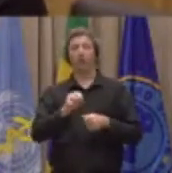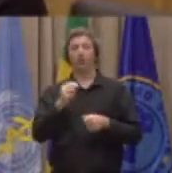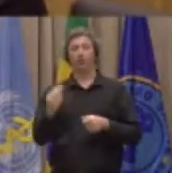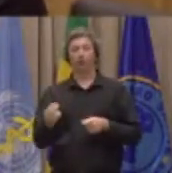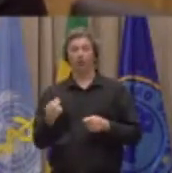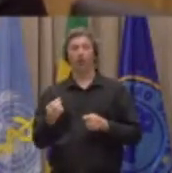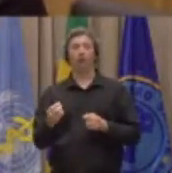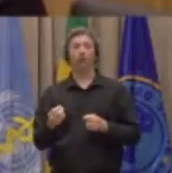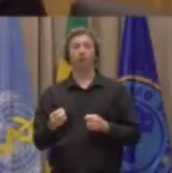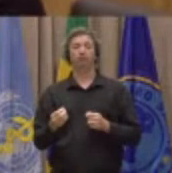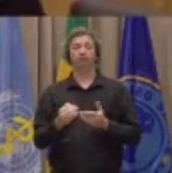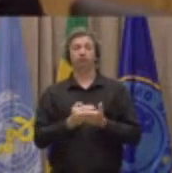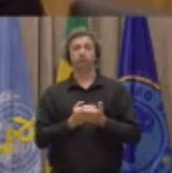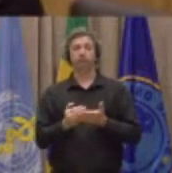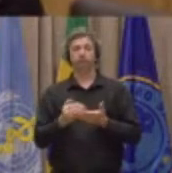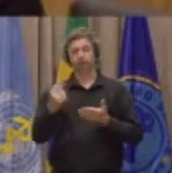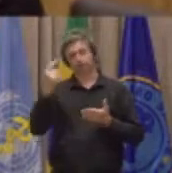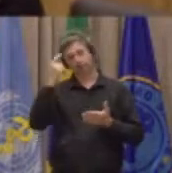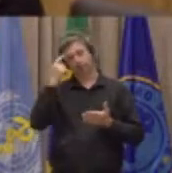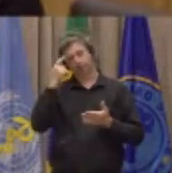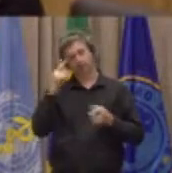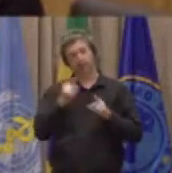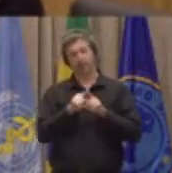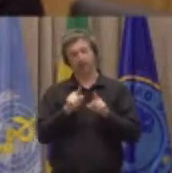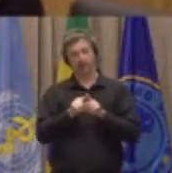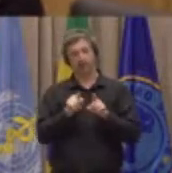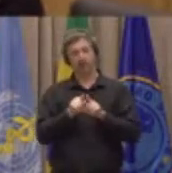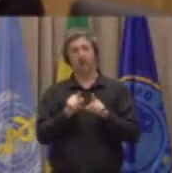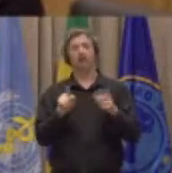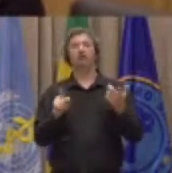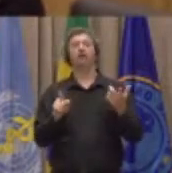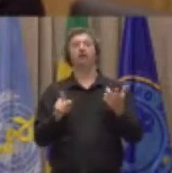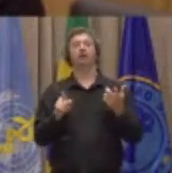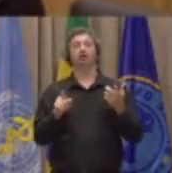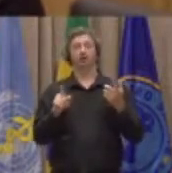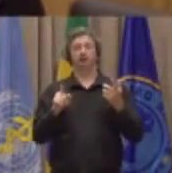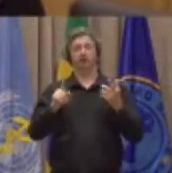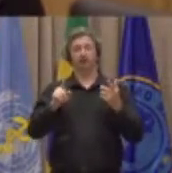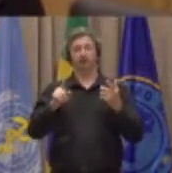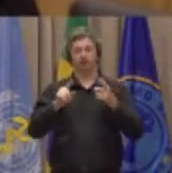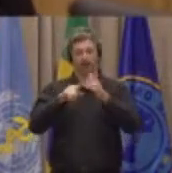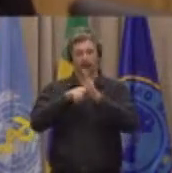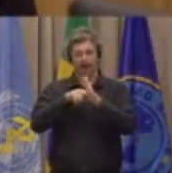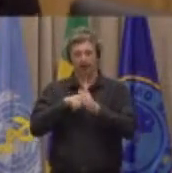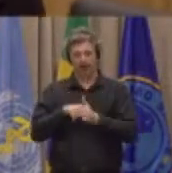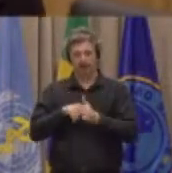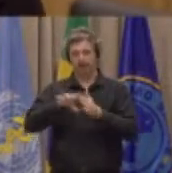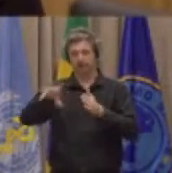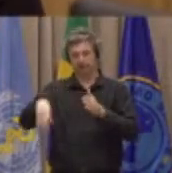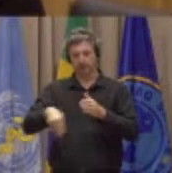minimal variables, or should we start to think and have